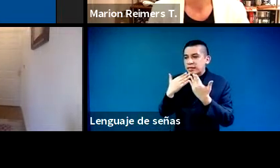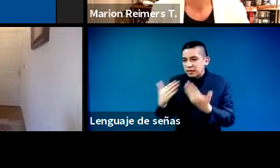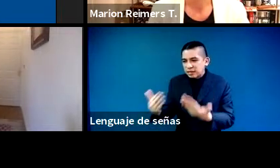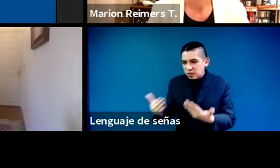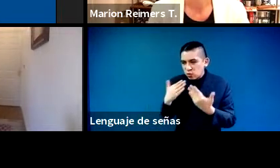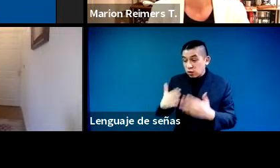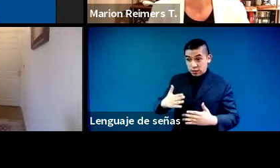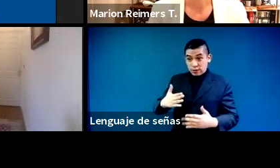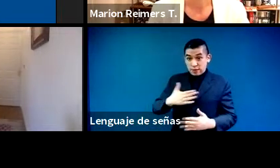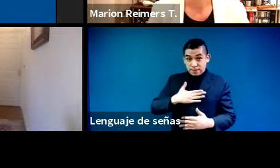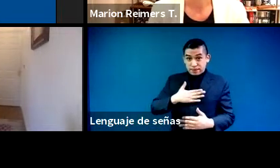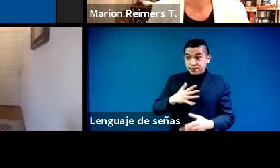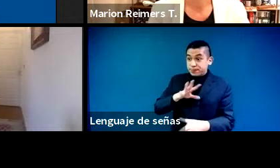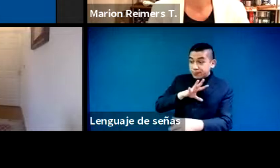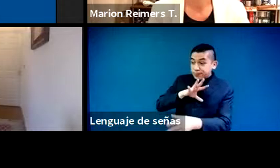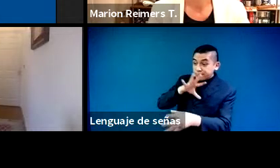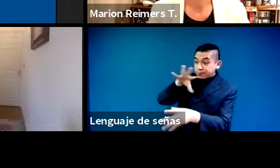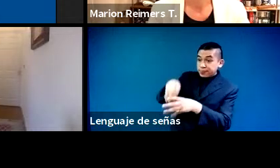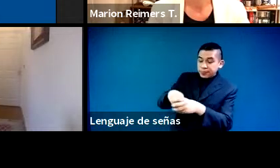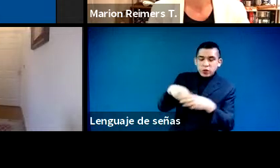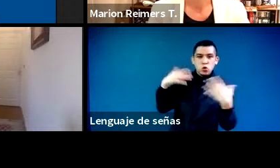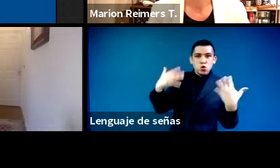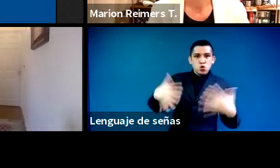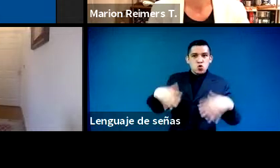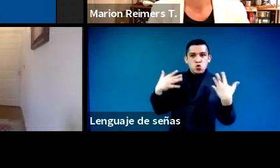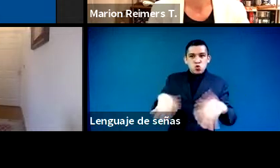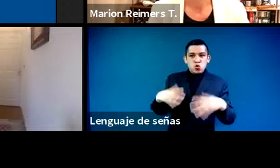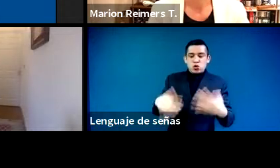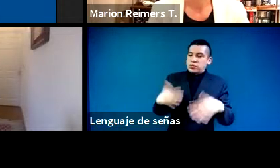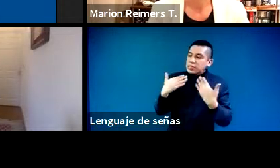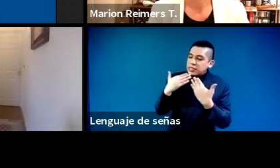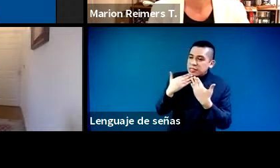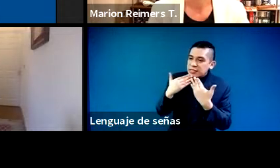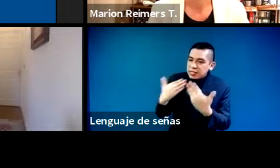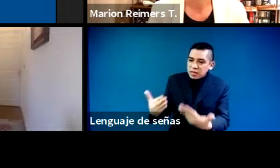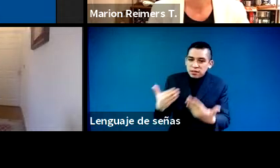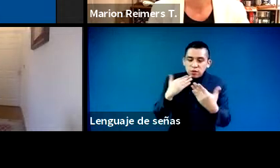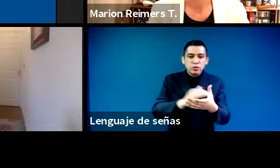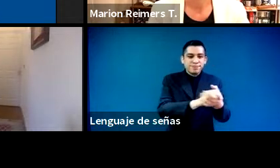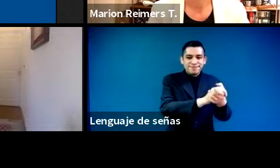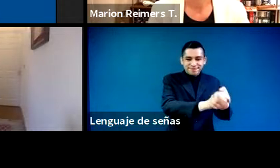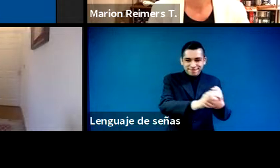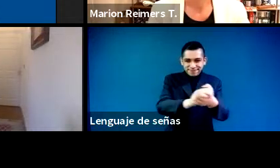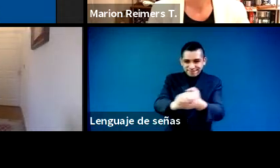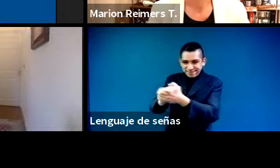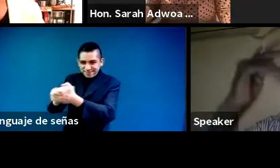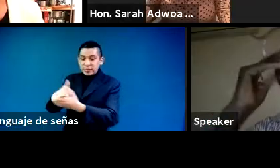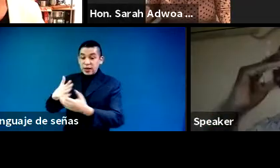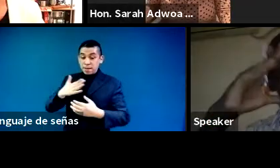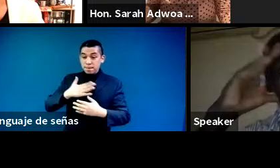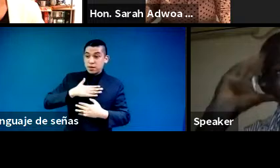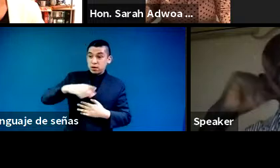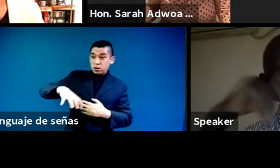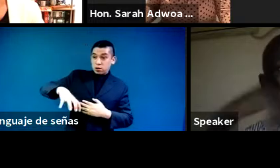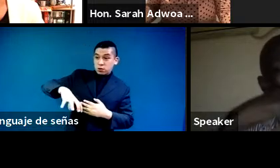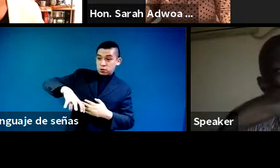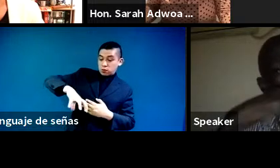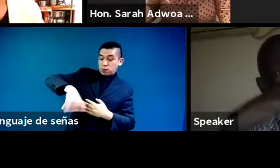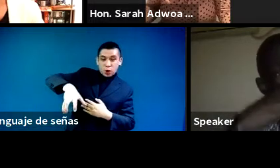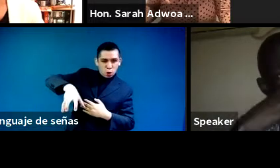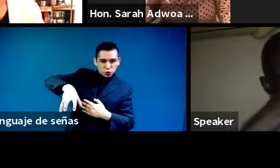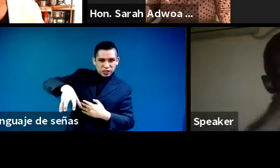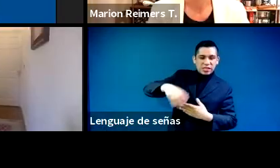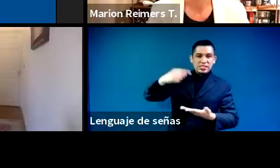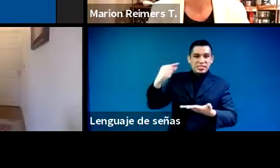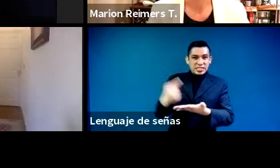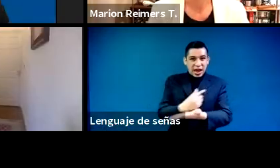Ghana. I think that a lot has been said by other speakers, which is that media is very important